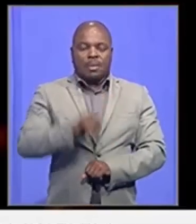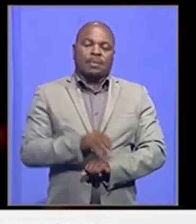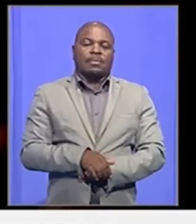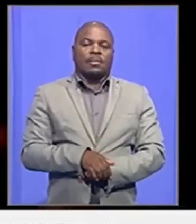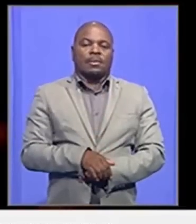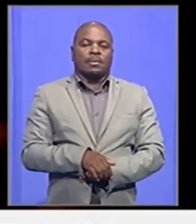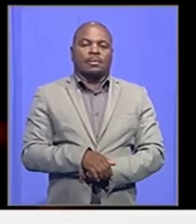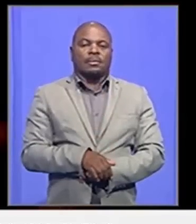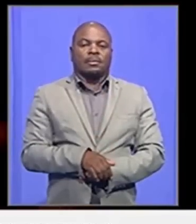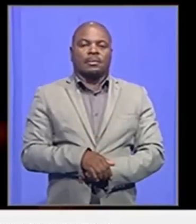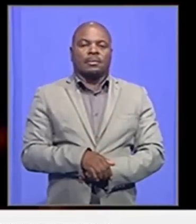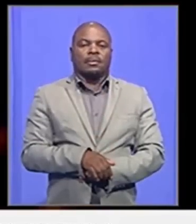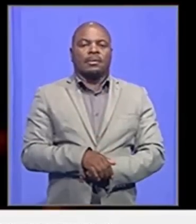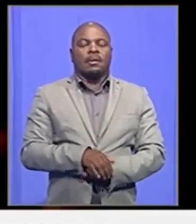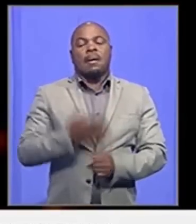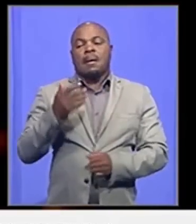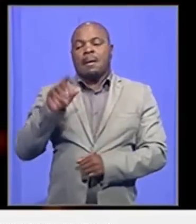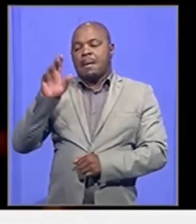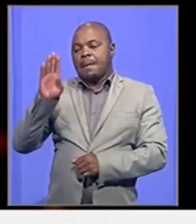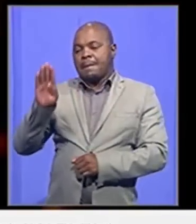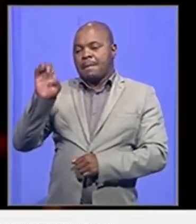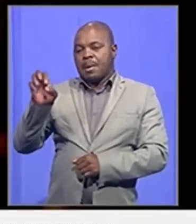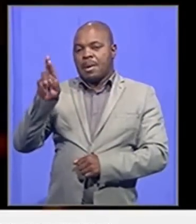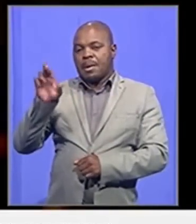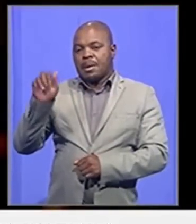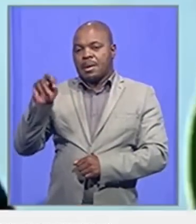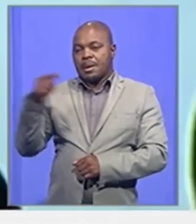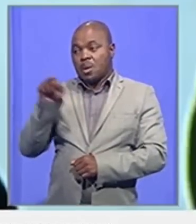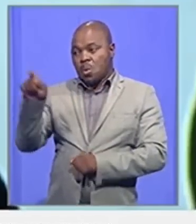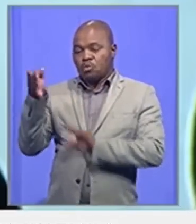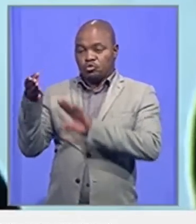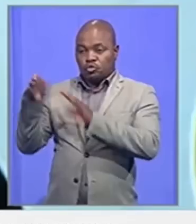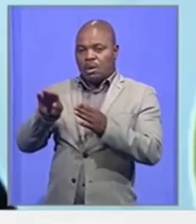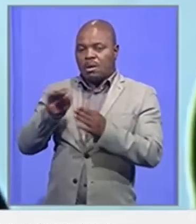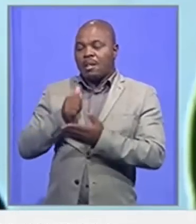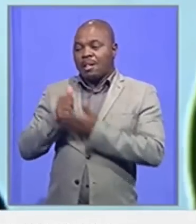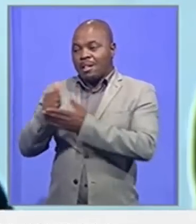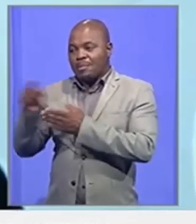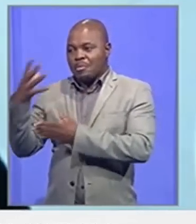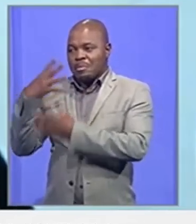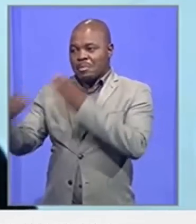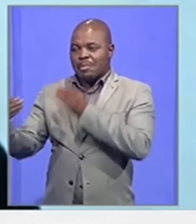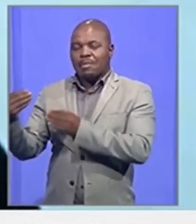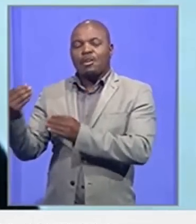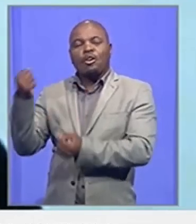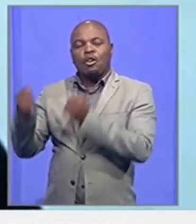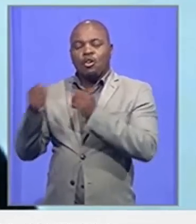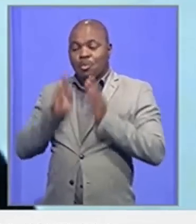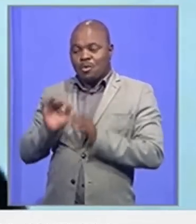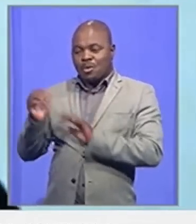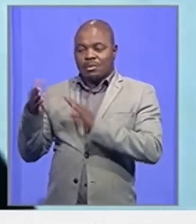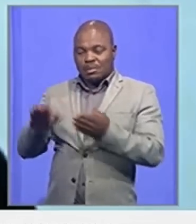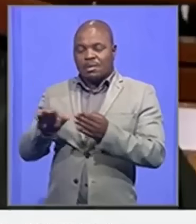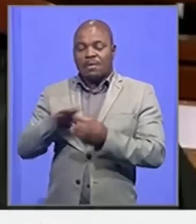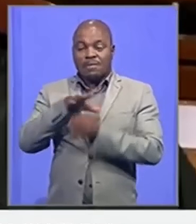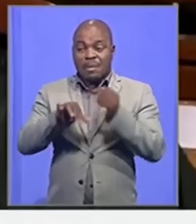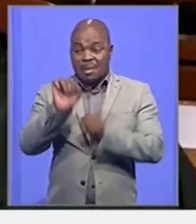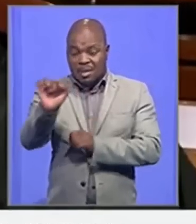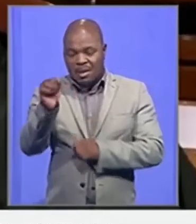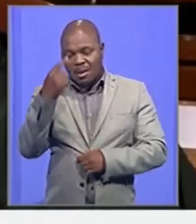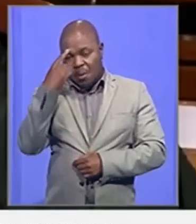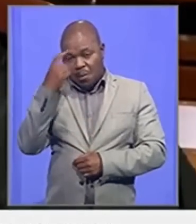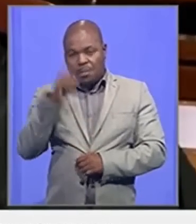jalo, lelapa lwa ga Katlego Bereng yo setopo sa gagwe se dirisitsweng go thusa Bester go tshaba kwa kgolegelong lwa re lona le tsholofelo ya gore